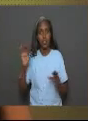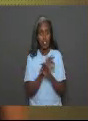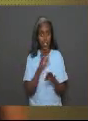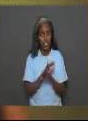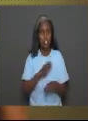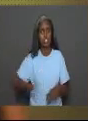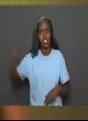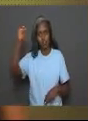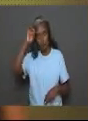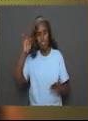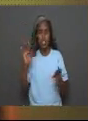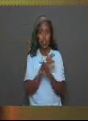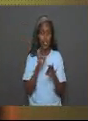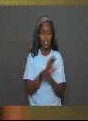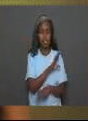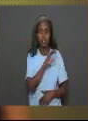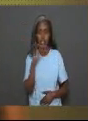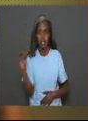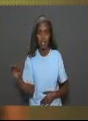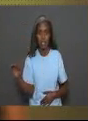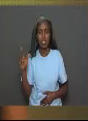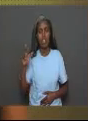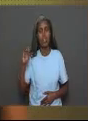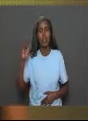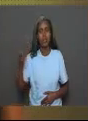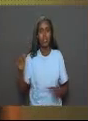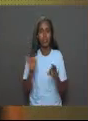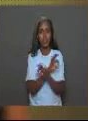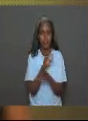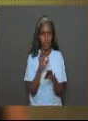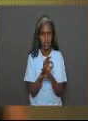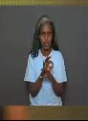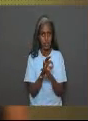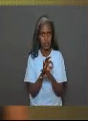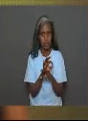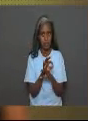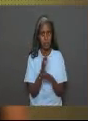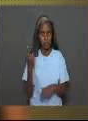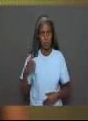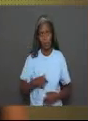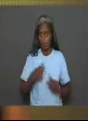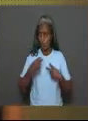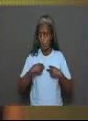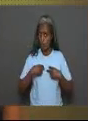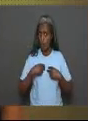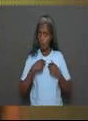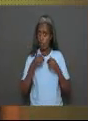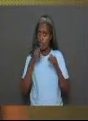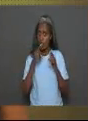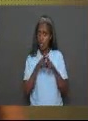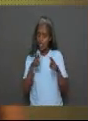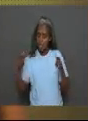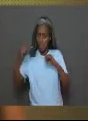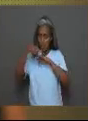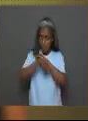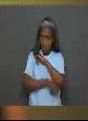exponential functions, and logarithmic functions. We have a great deal to